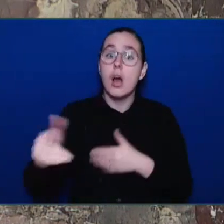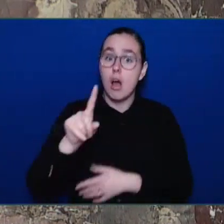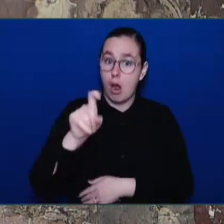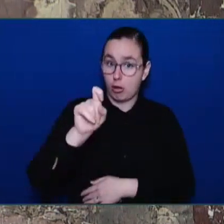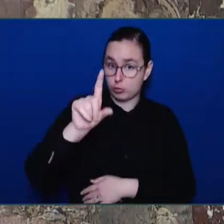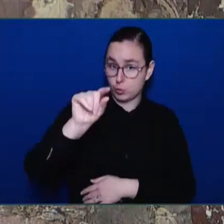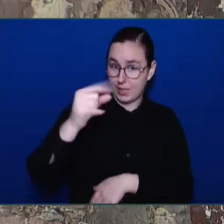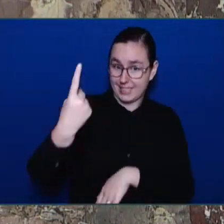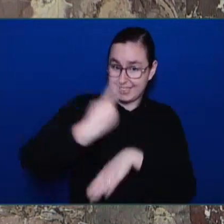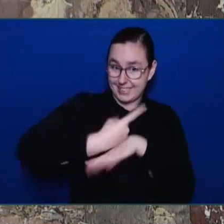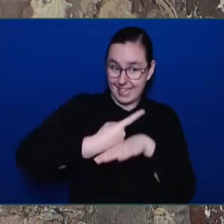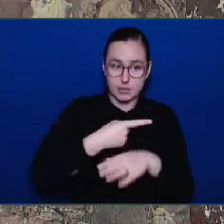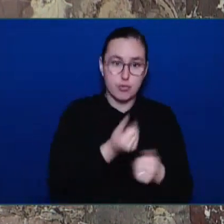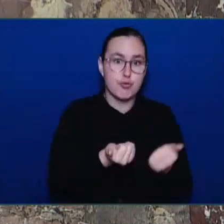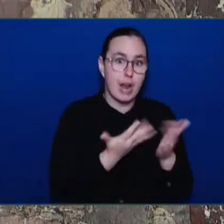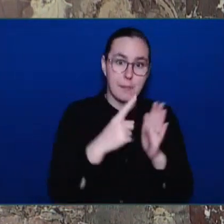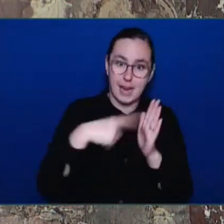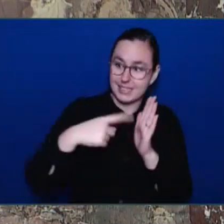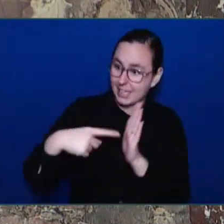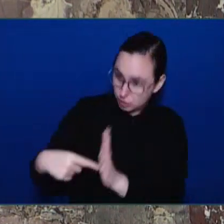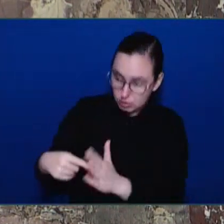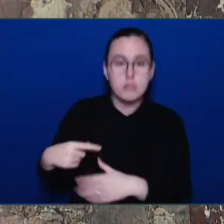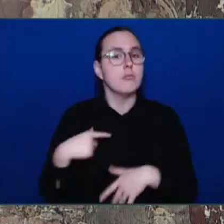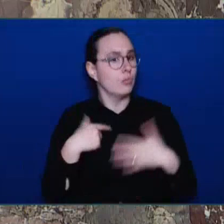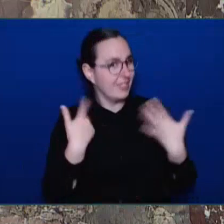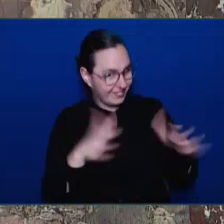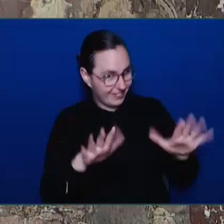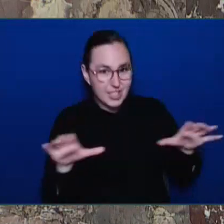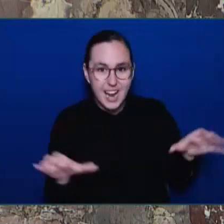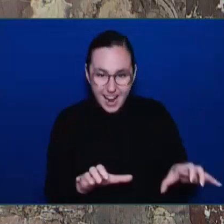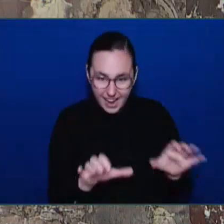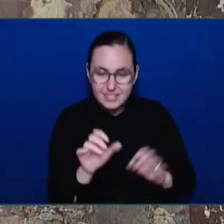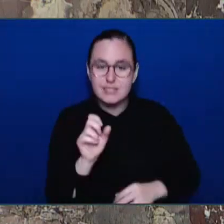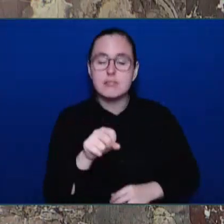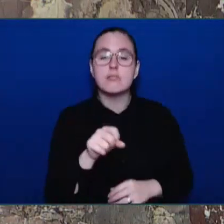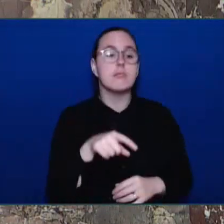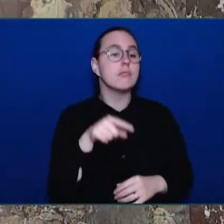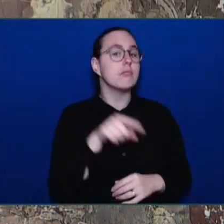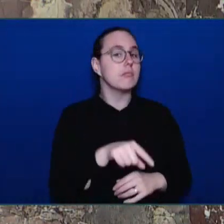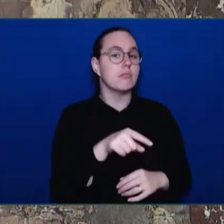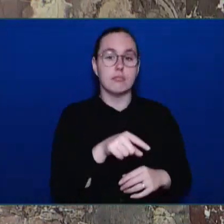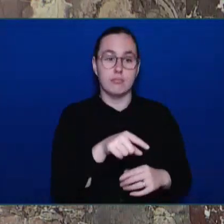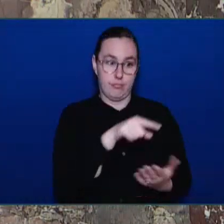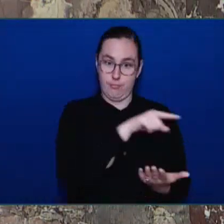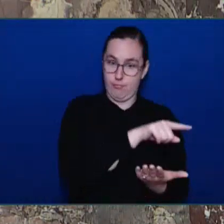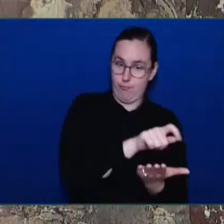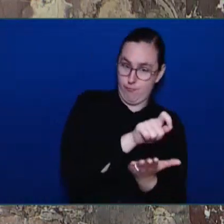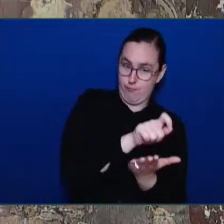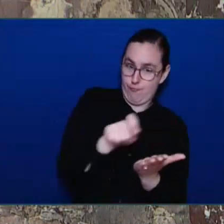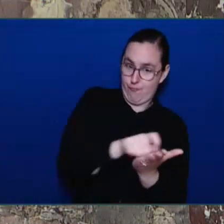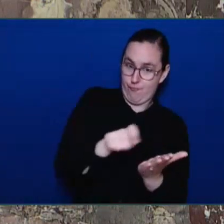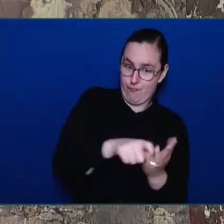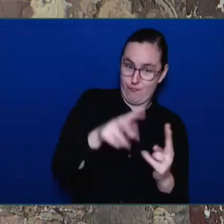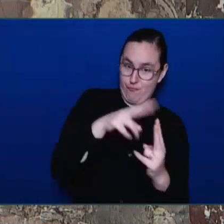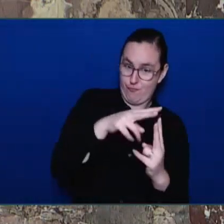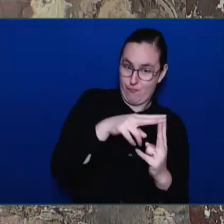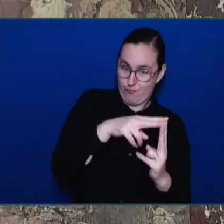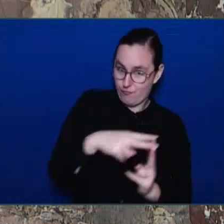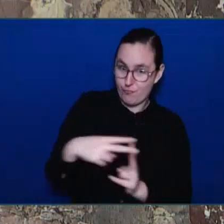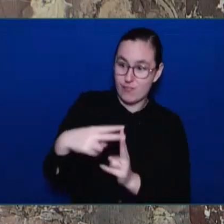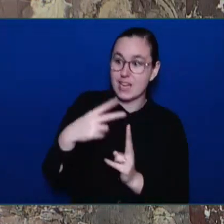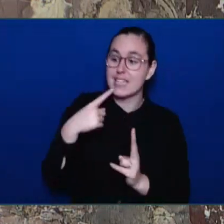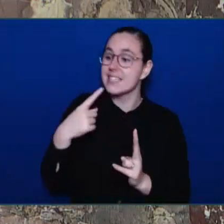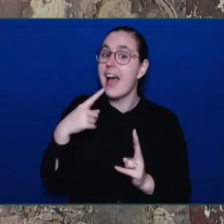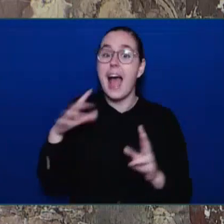of that report have said that this is in keeping with what they've recommended, all of us working together to address